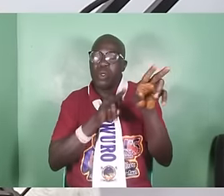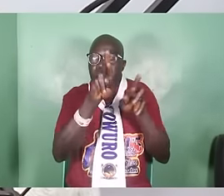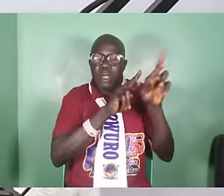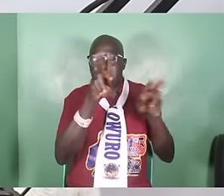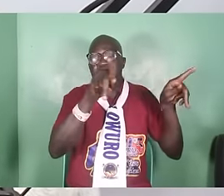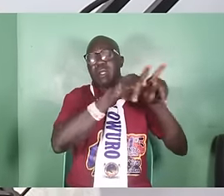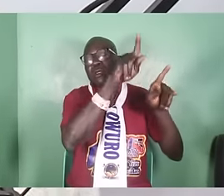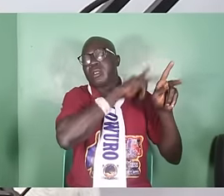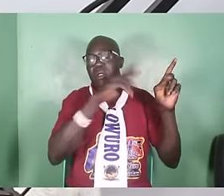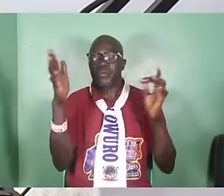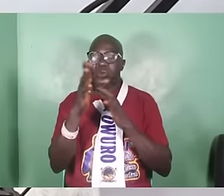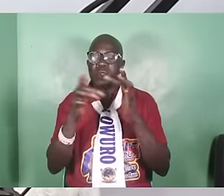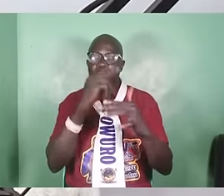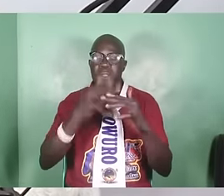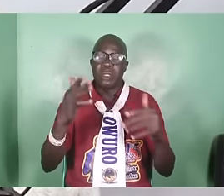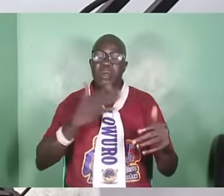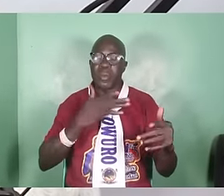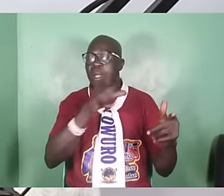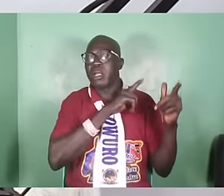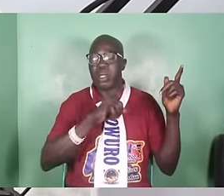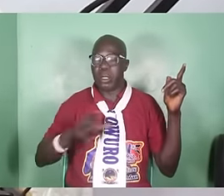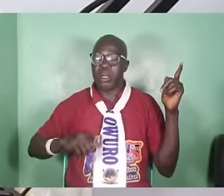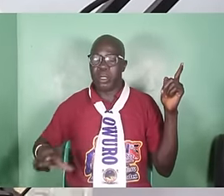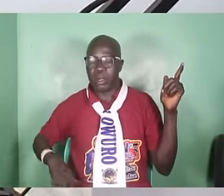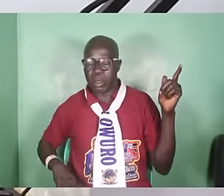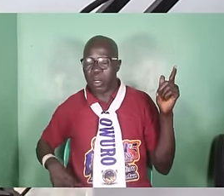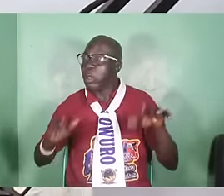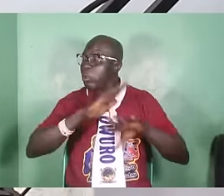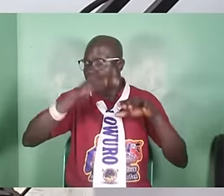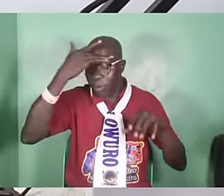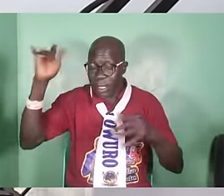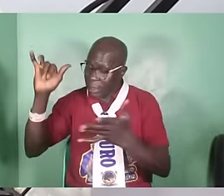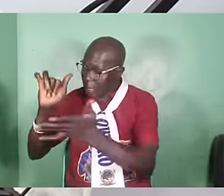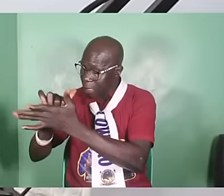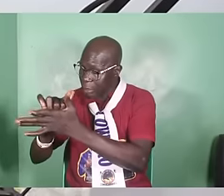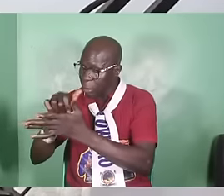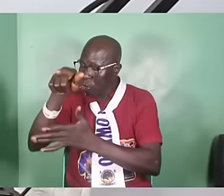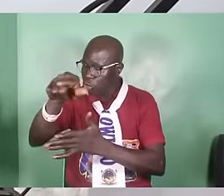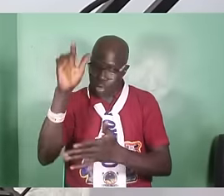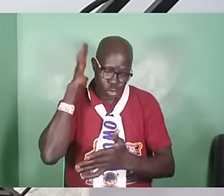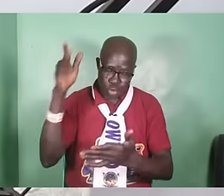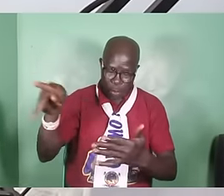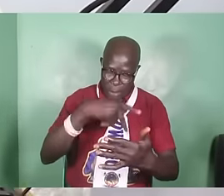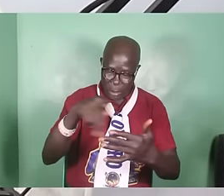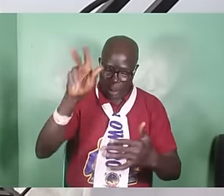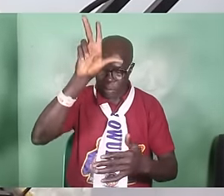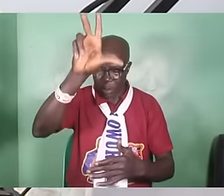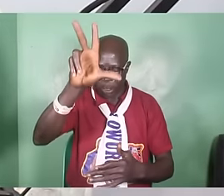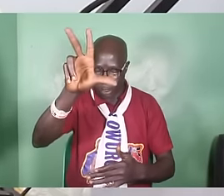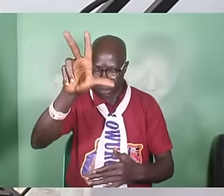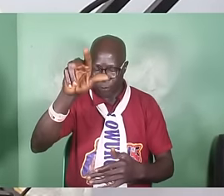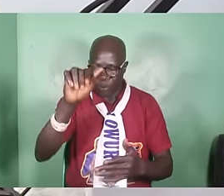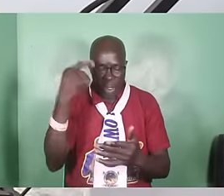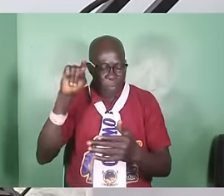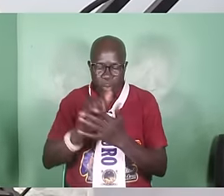oba. You reign as King. Jesus Oluwa wa. In Jesus name, my Lord. Don't forget that. O maka Psalm 3. You read or that video